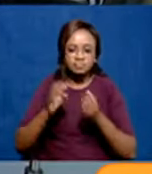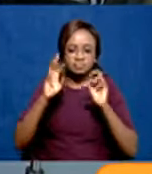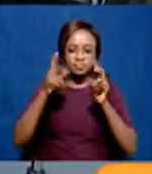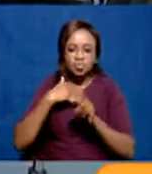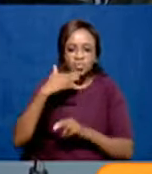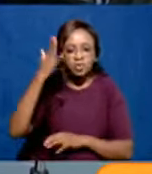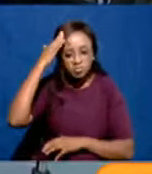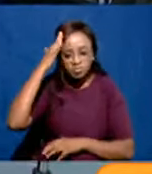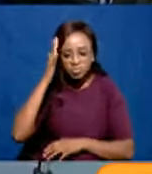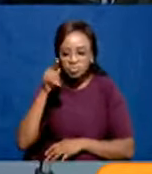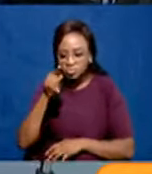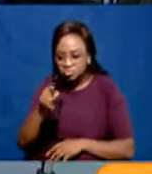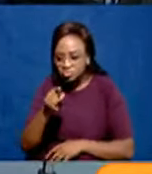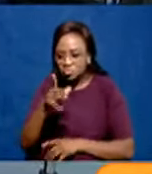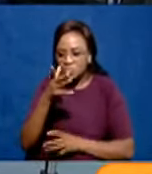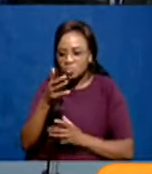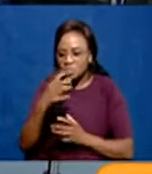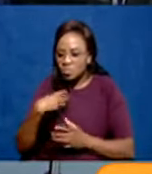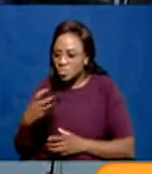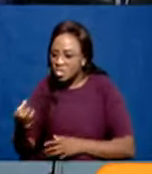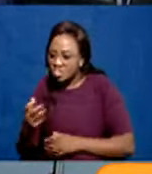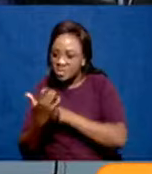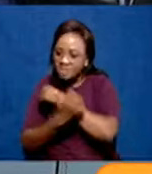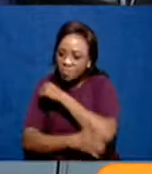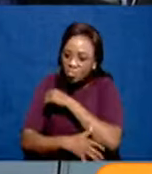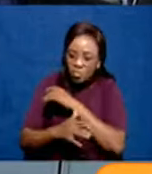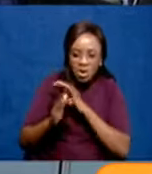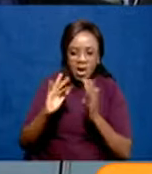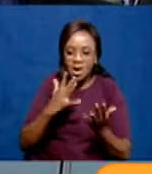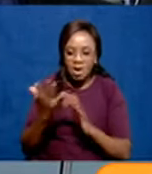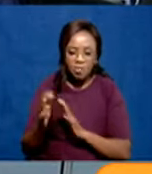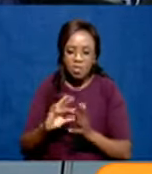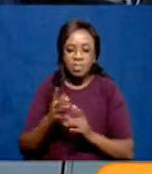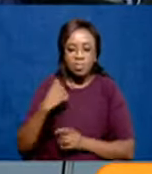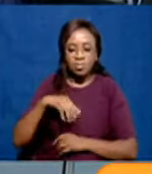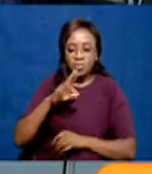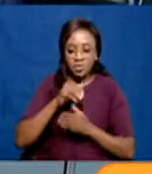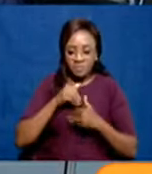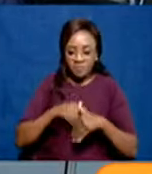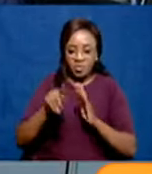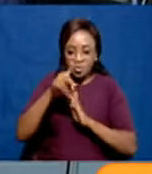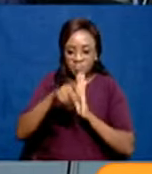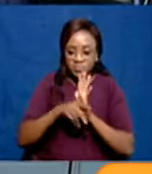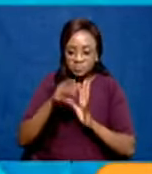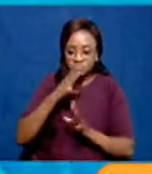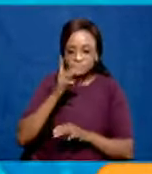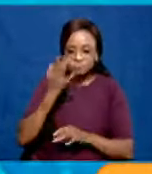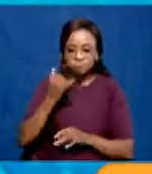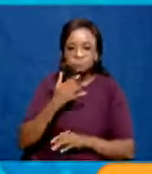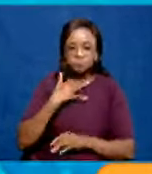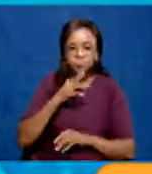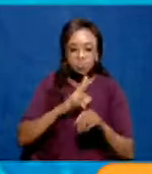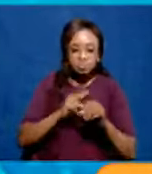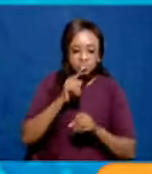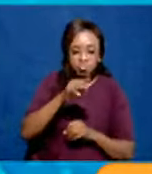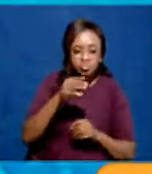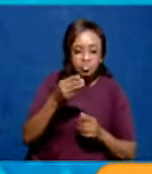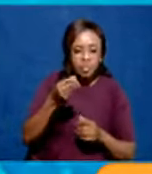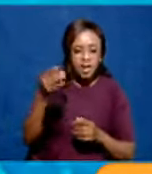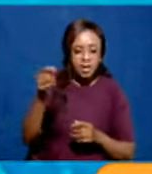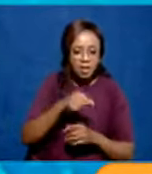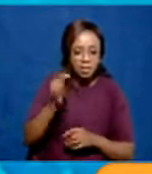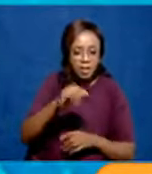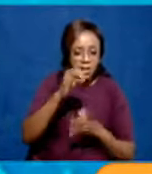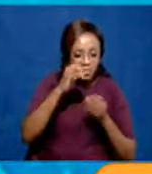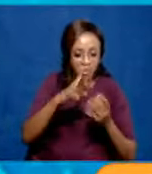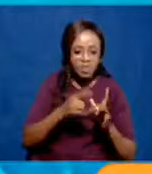are. And it is based on the principle that you want to be able to use somebody's consumption to be able to assess what their income is. Mm. And